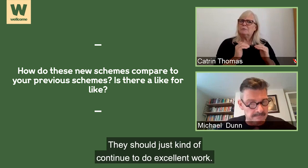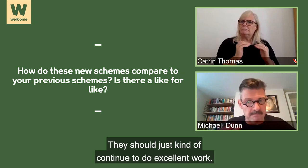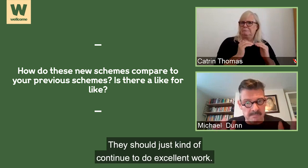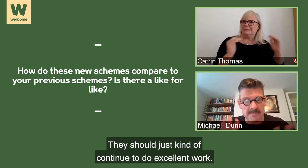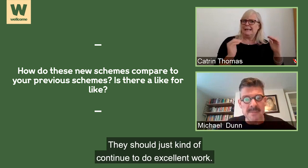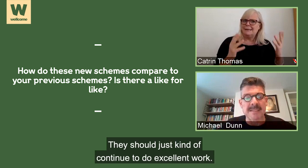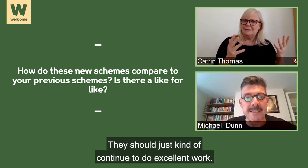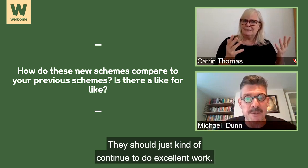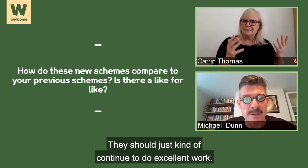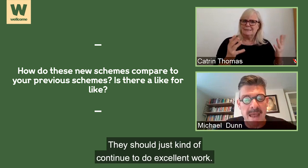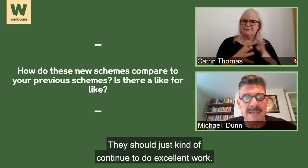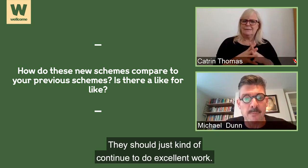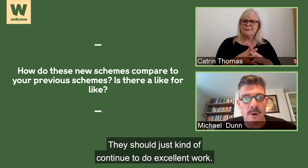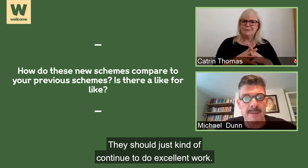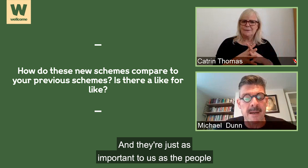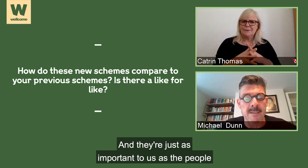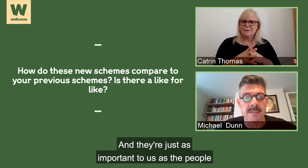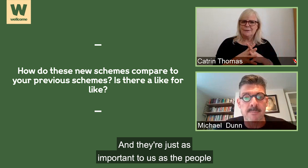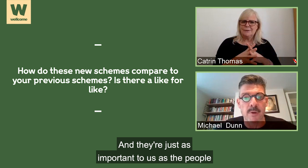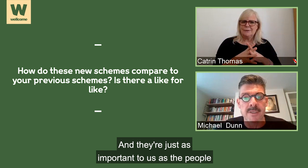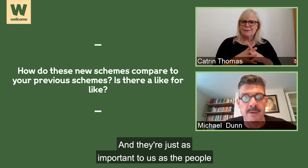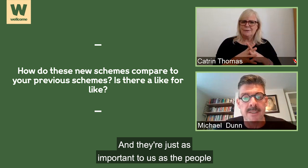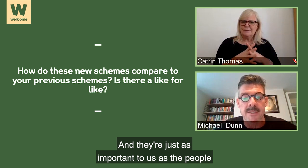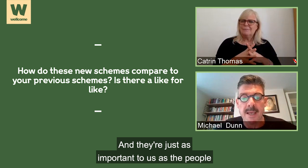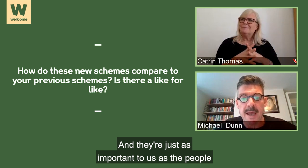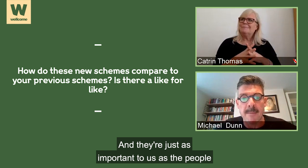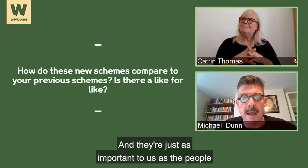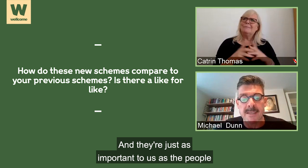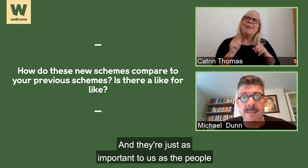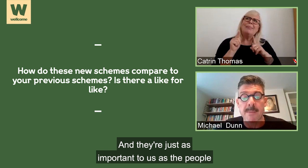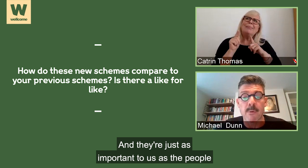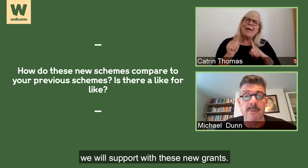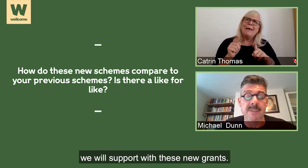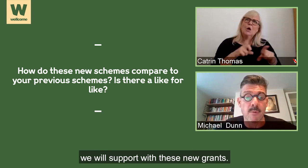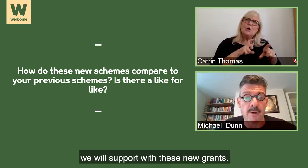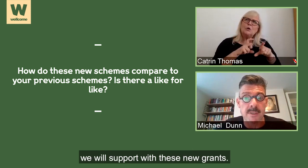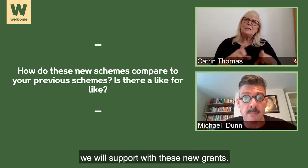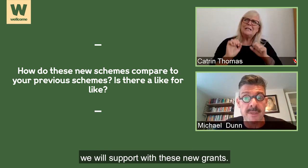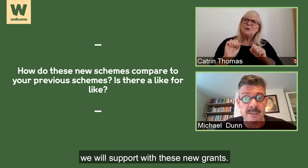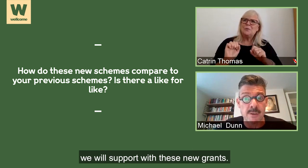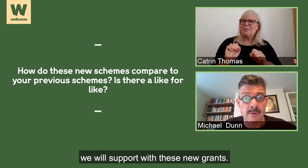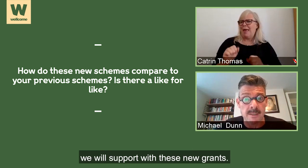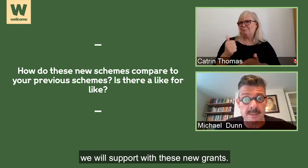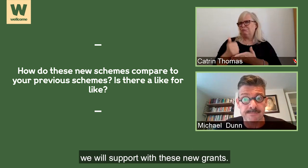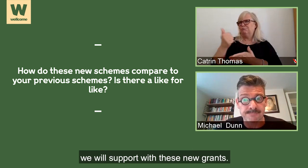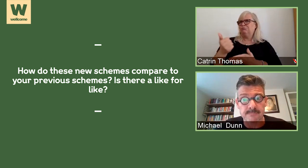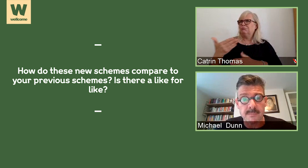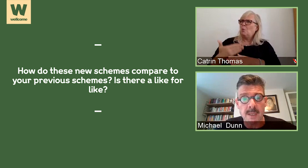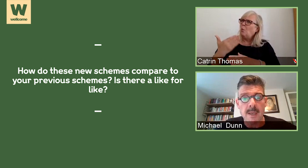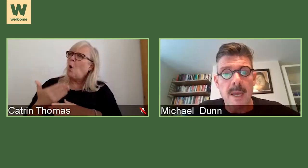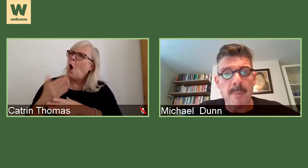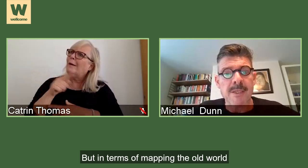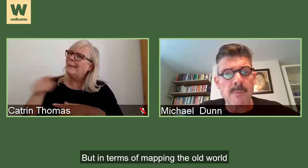should just kind of continue to do excellent work, and they're just as important to us as the people we will support with these new grants.